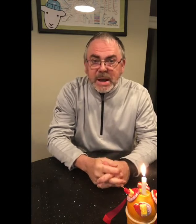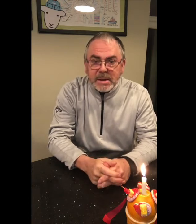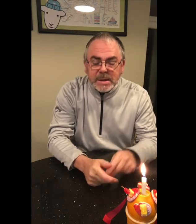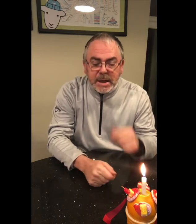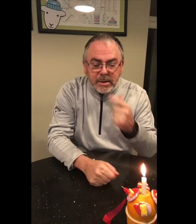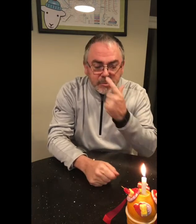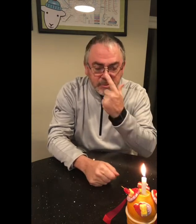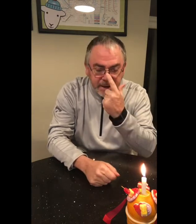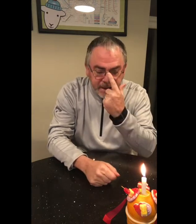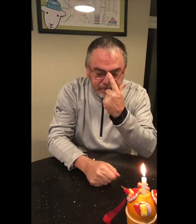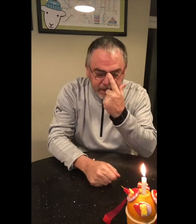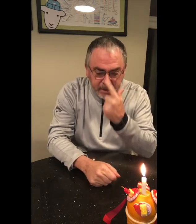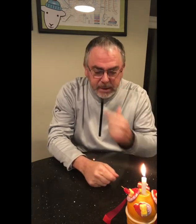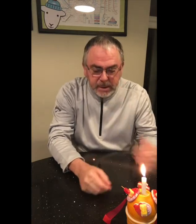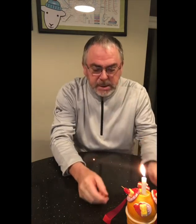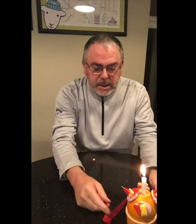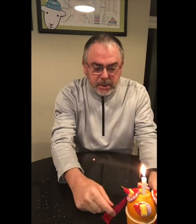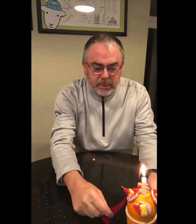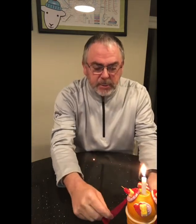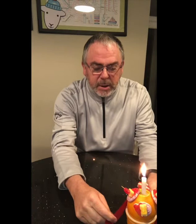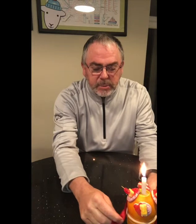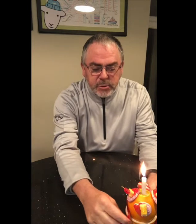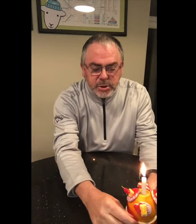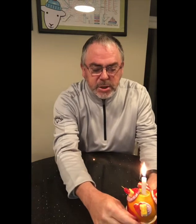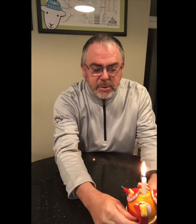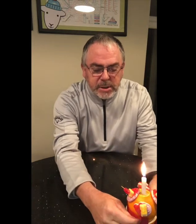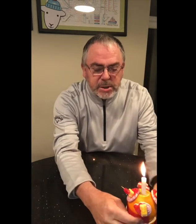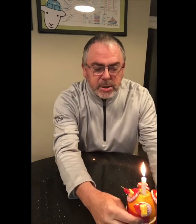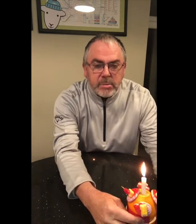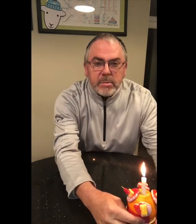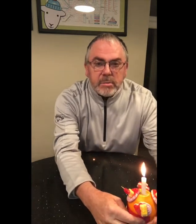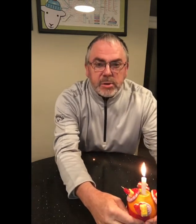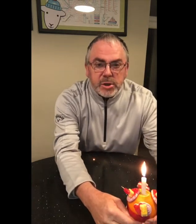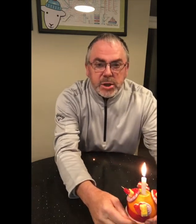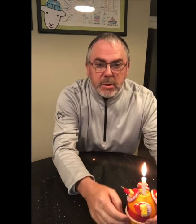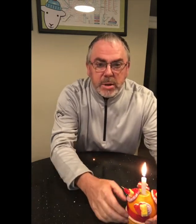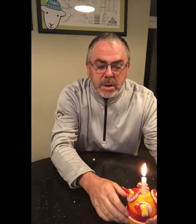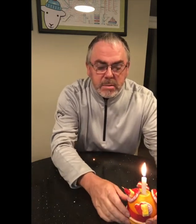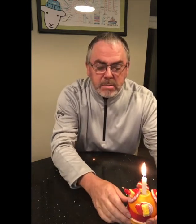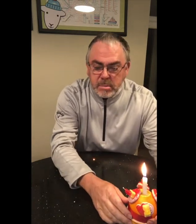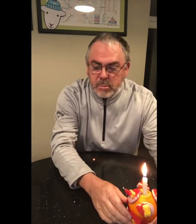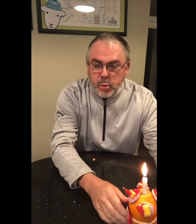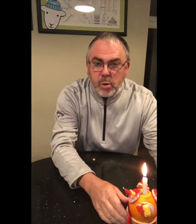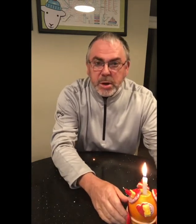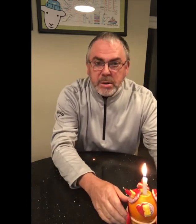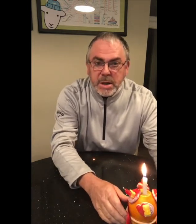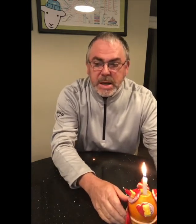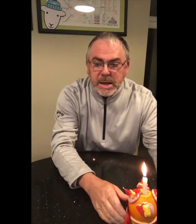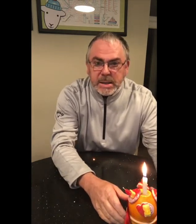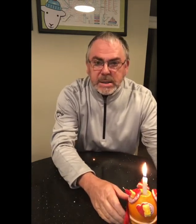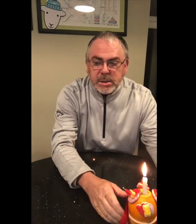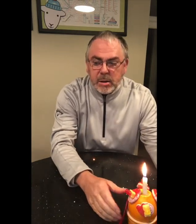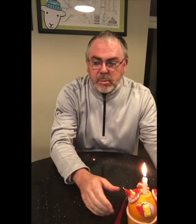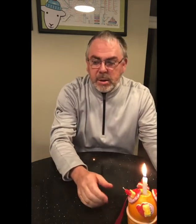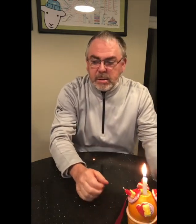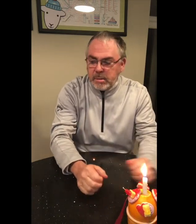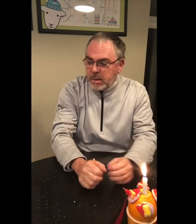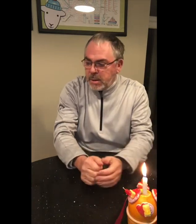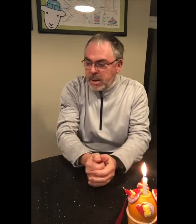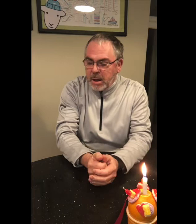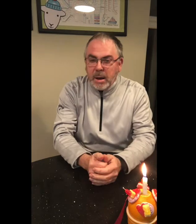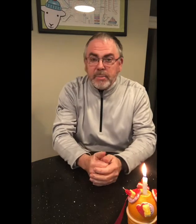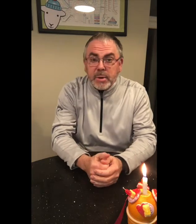bits gathered together already. So I'm just going to show you what you need to start